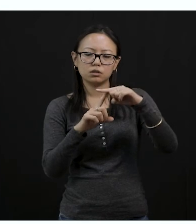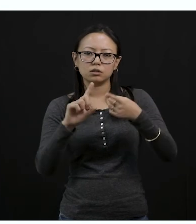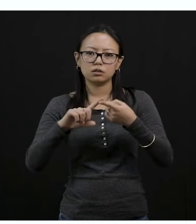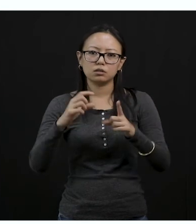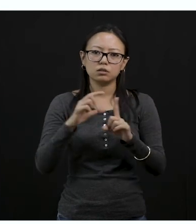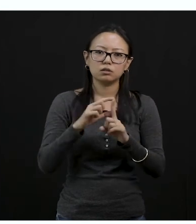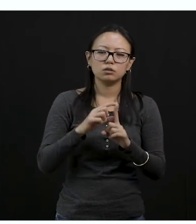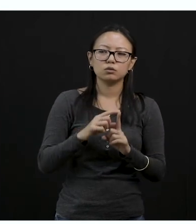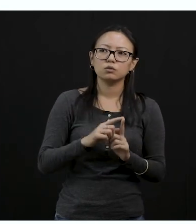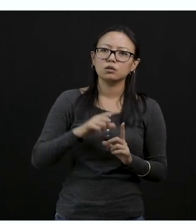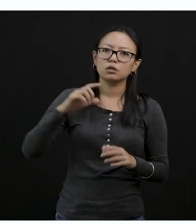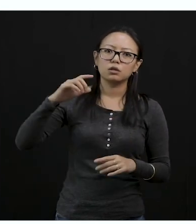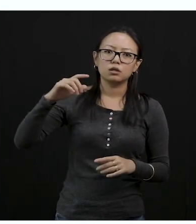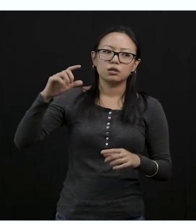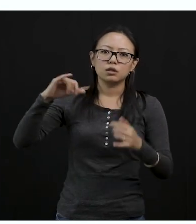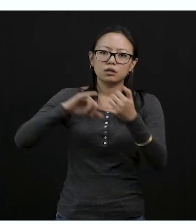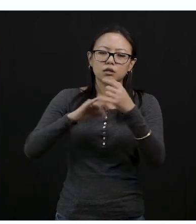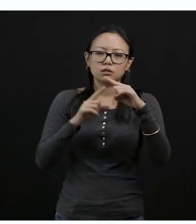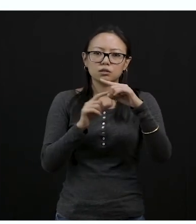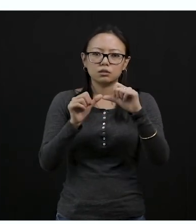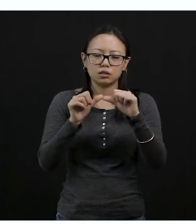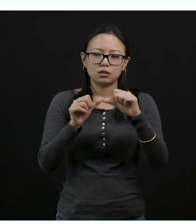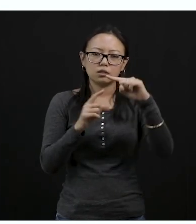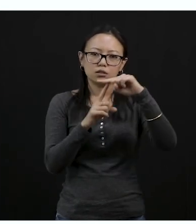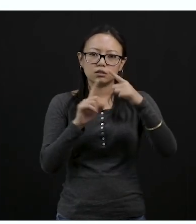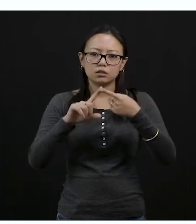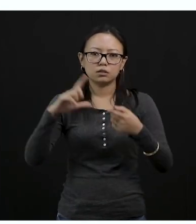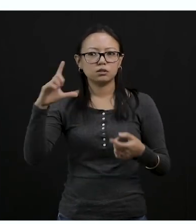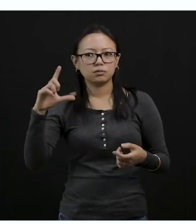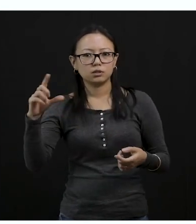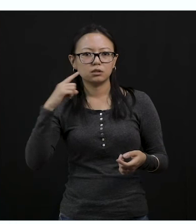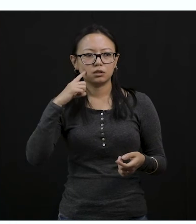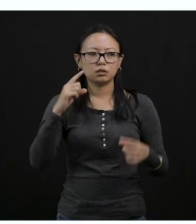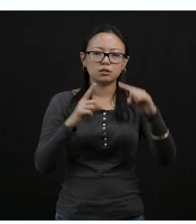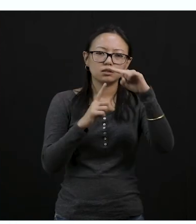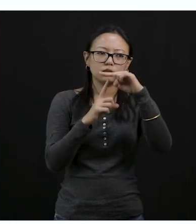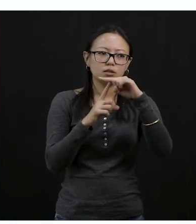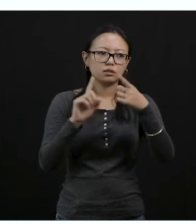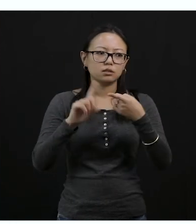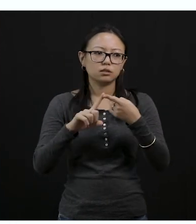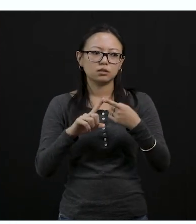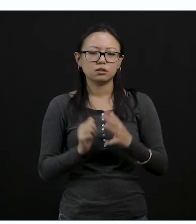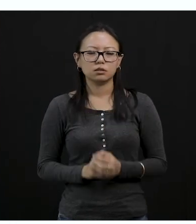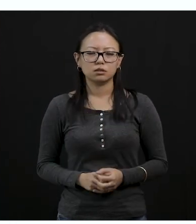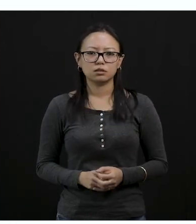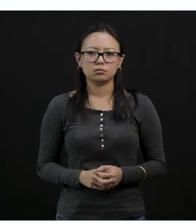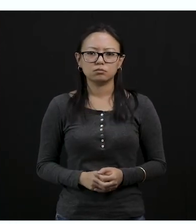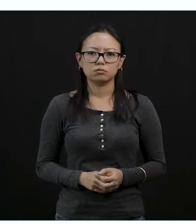are connected to the mobile phones, to the computer, and you can get access to